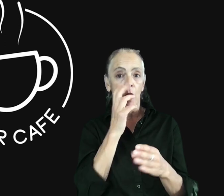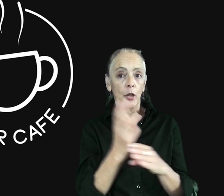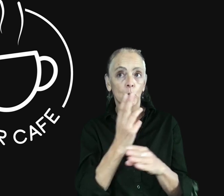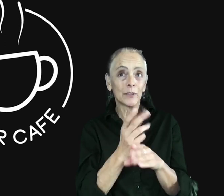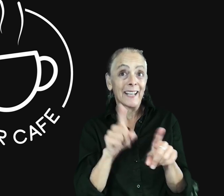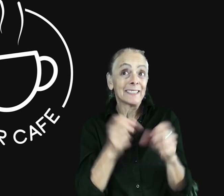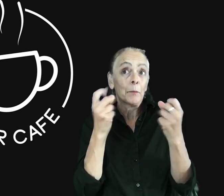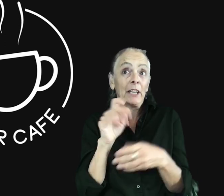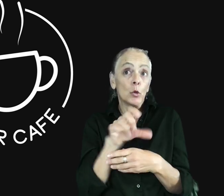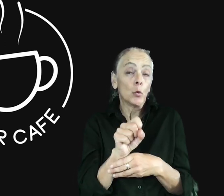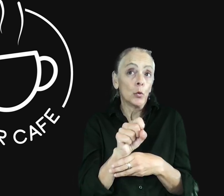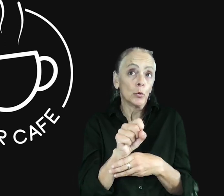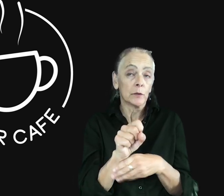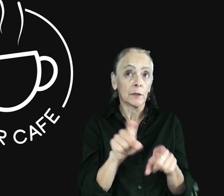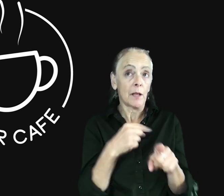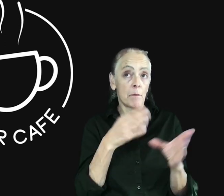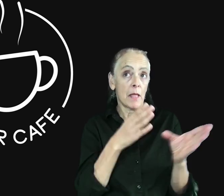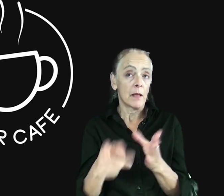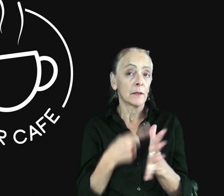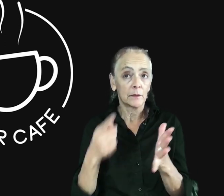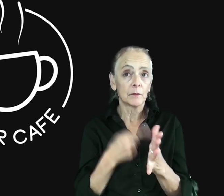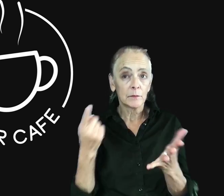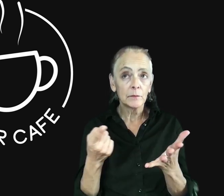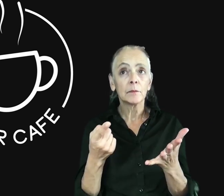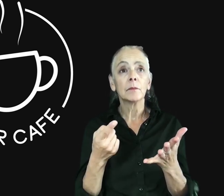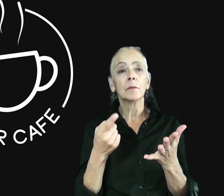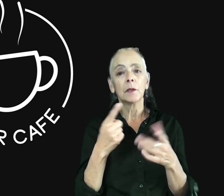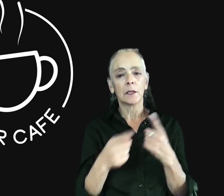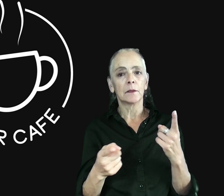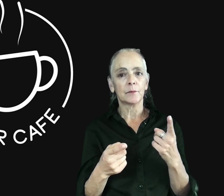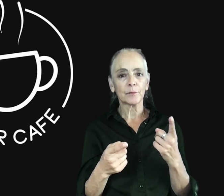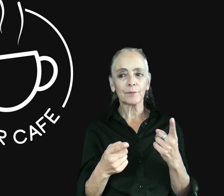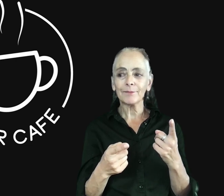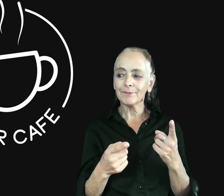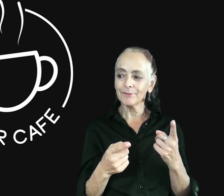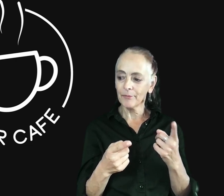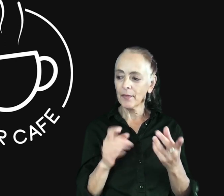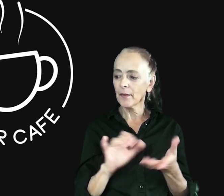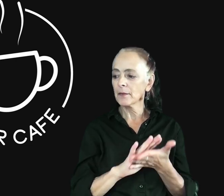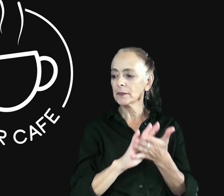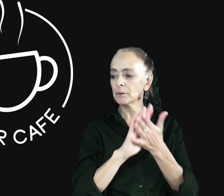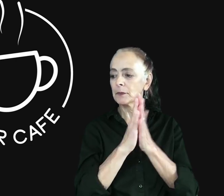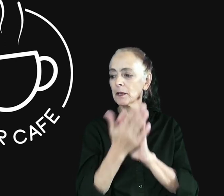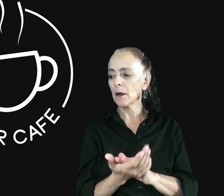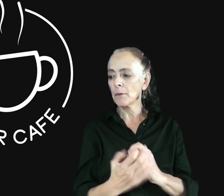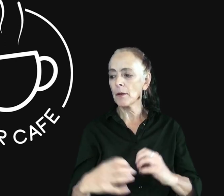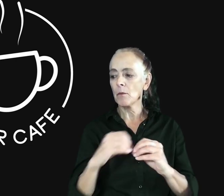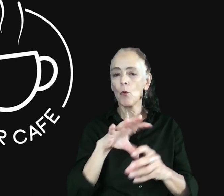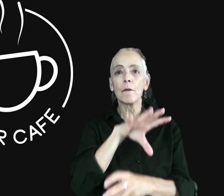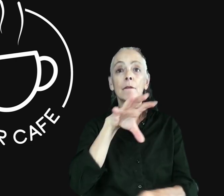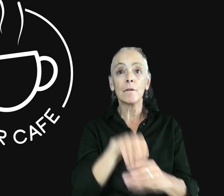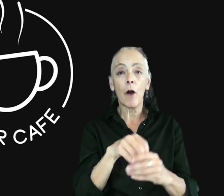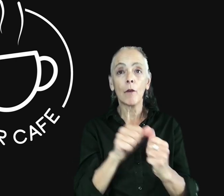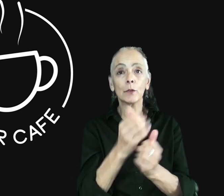many as i thought i was going to use sometimes but it's kind of becoming more involved in some of